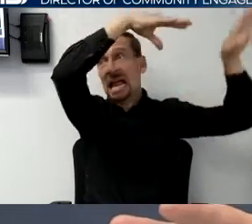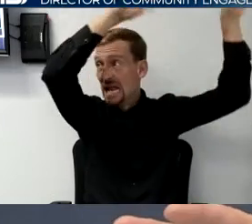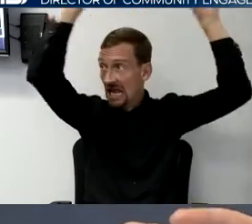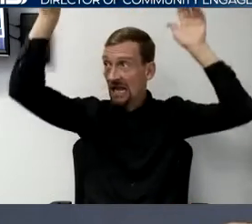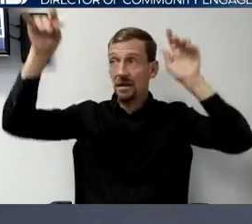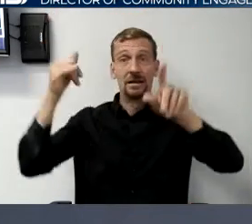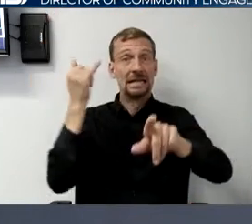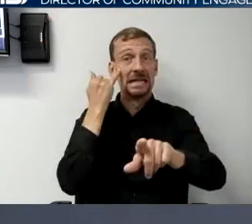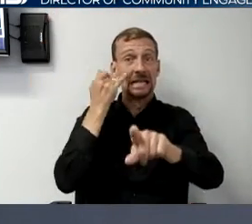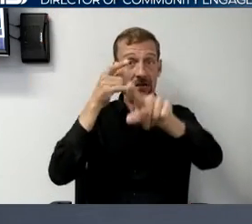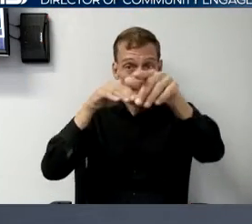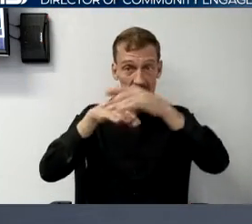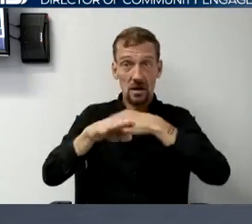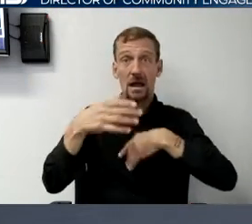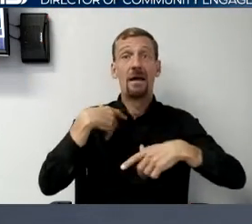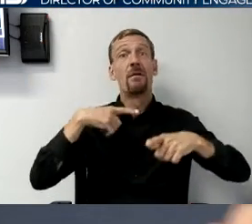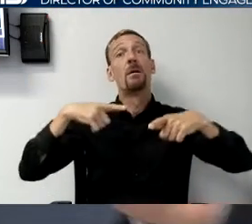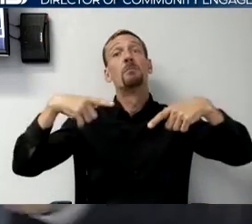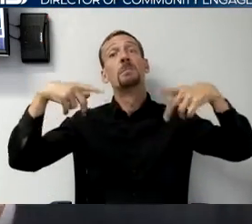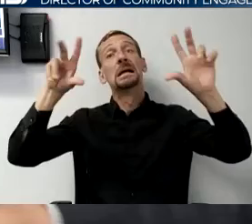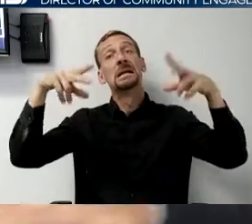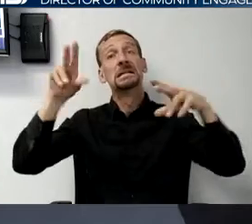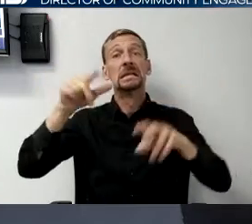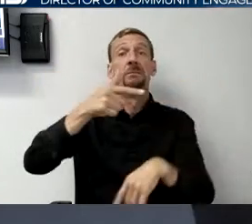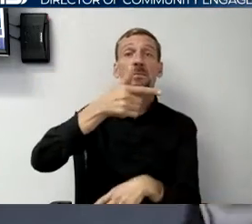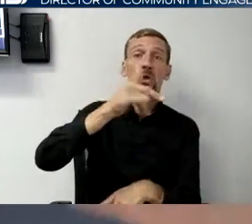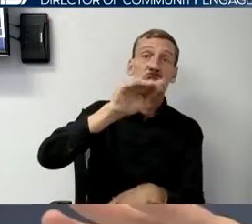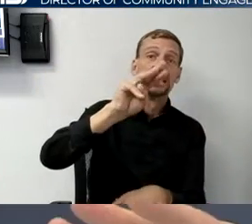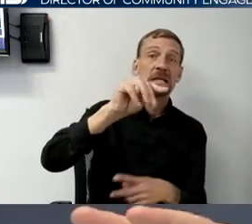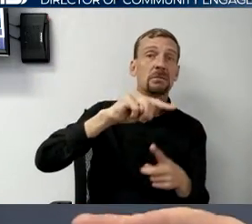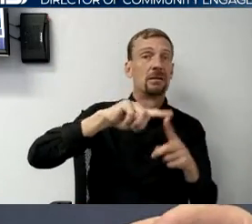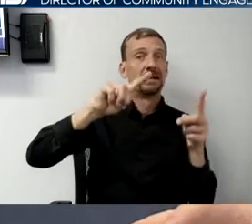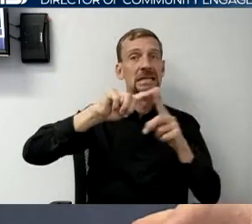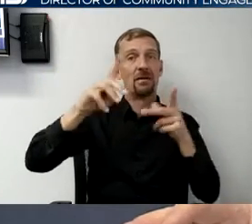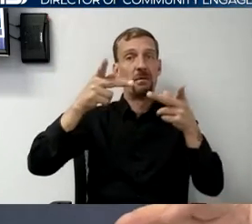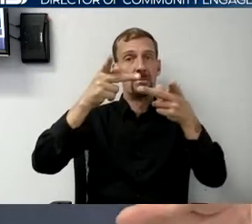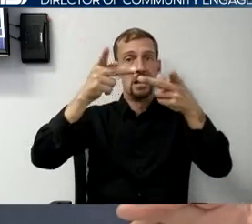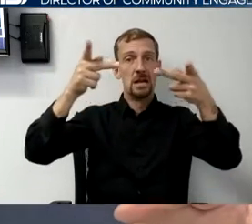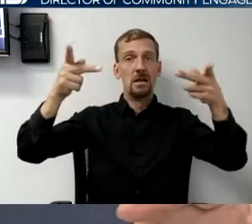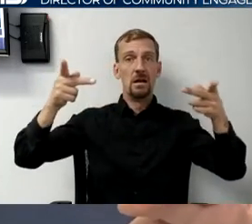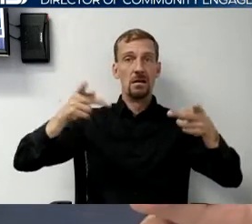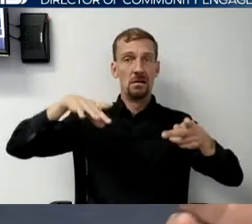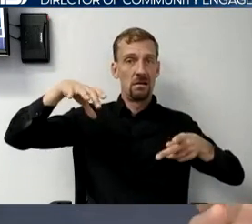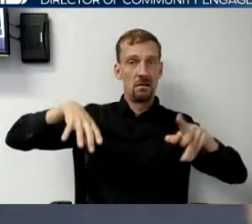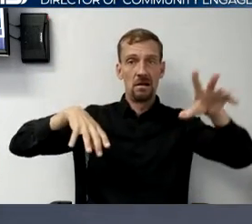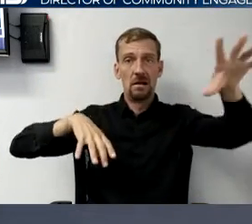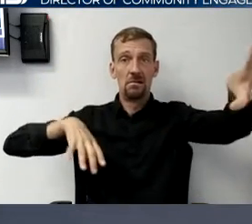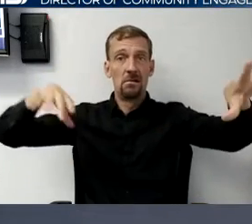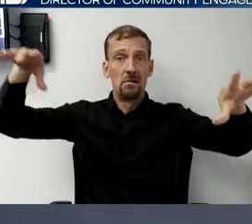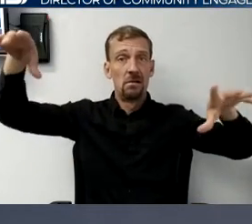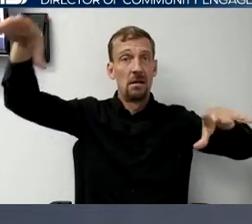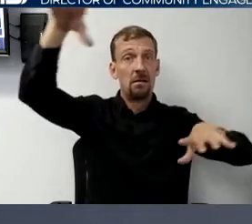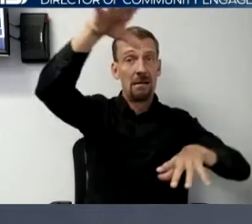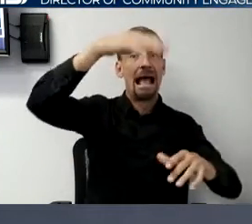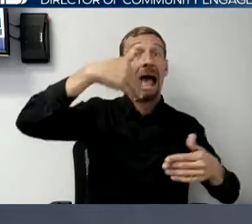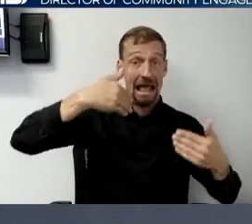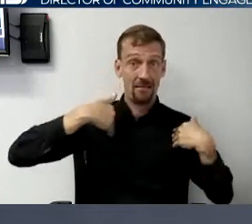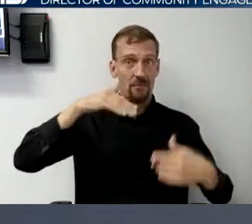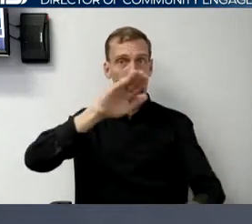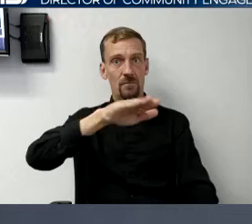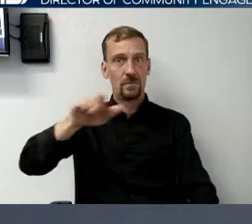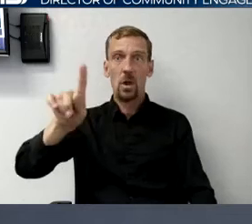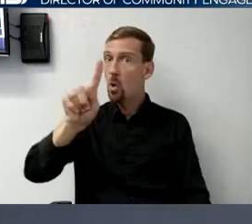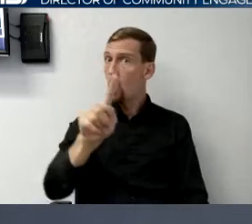you've ever been there, there's a basketball gym, and there's lots of different places where we can have children, and we only